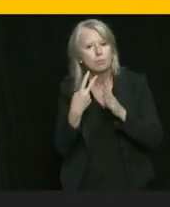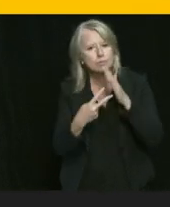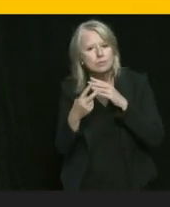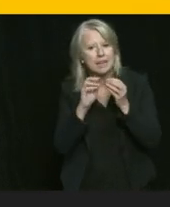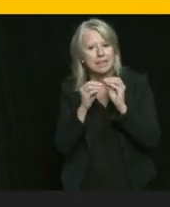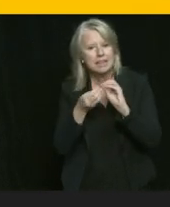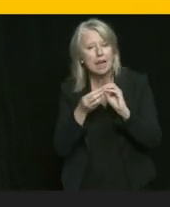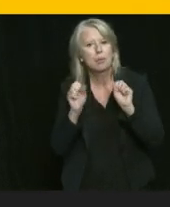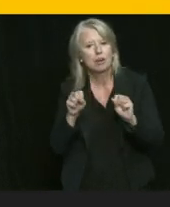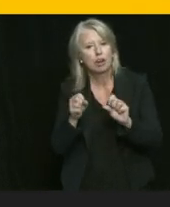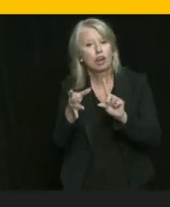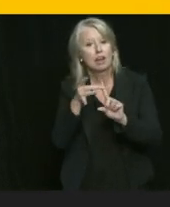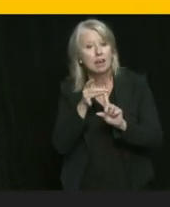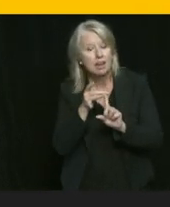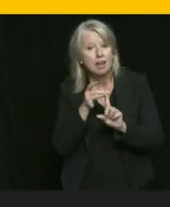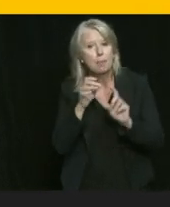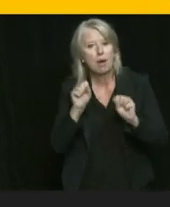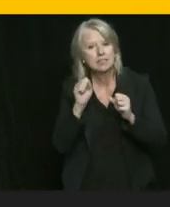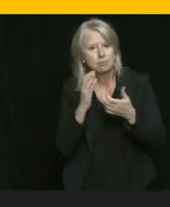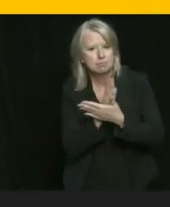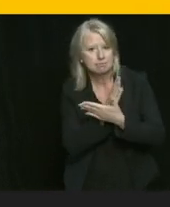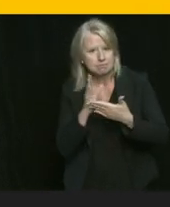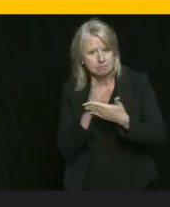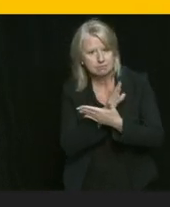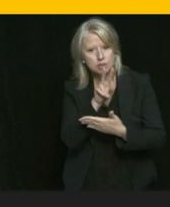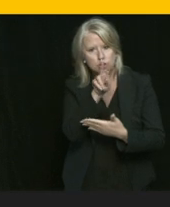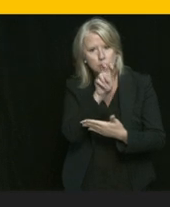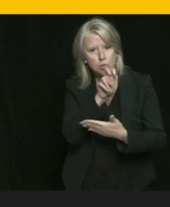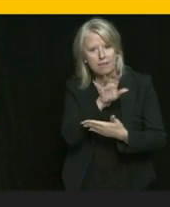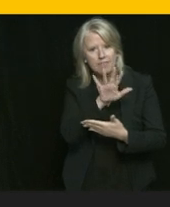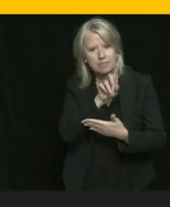262,000. Could be in the range of